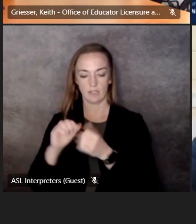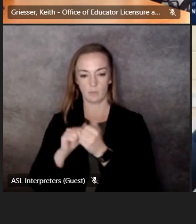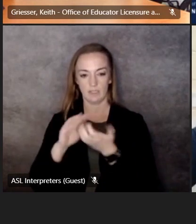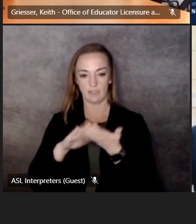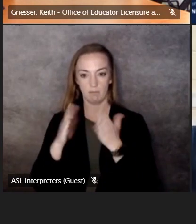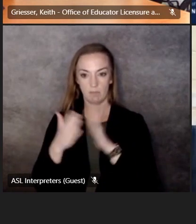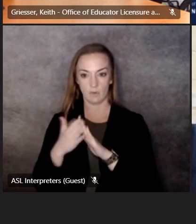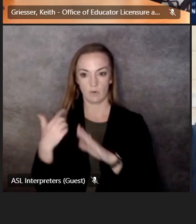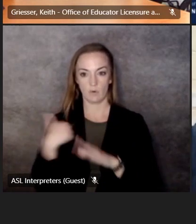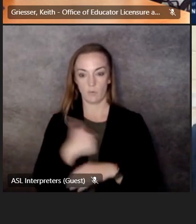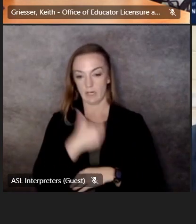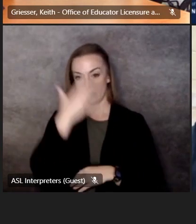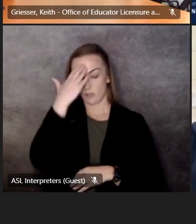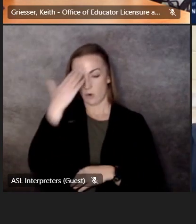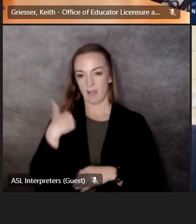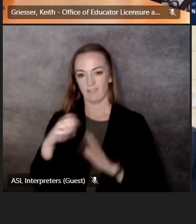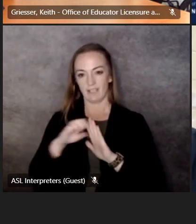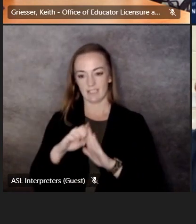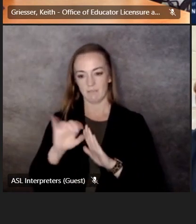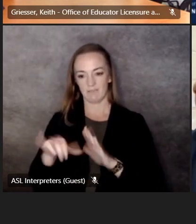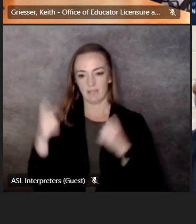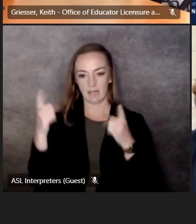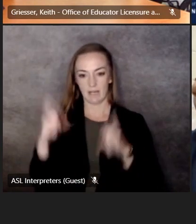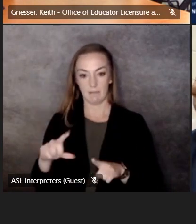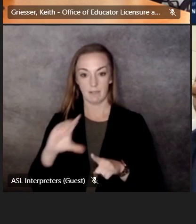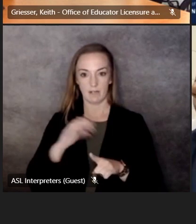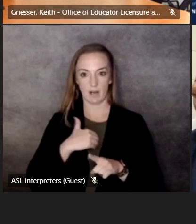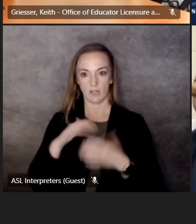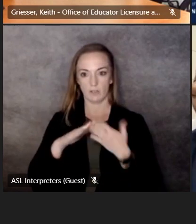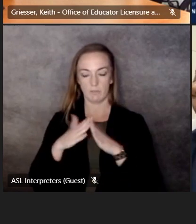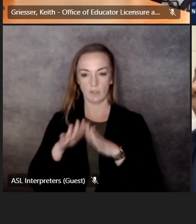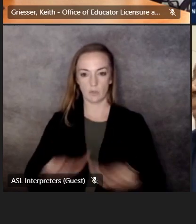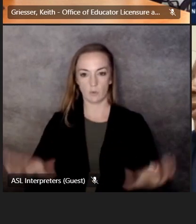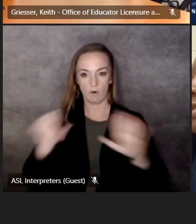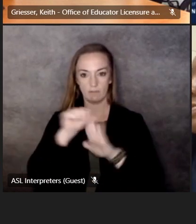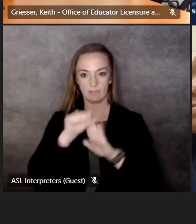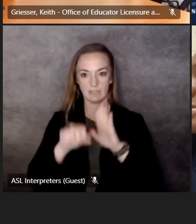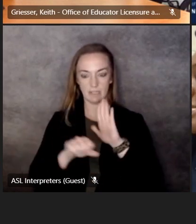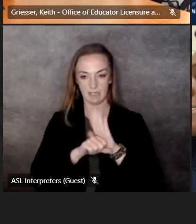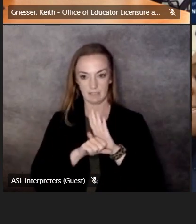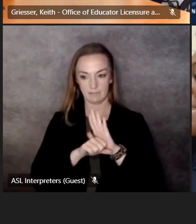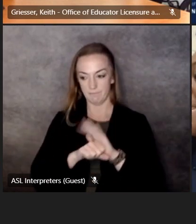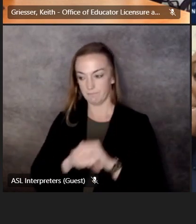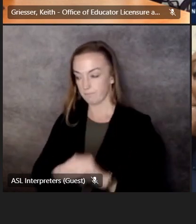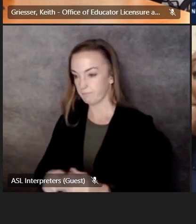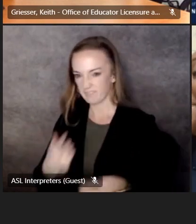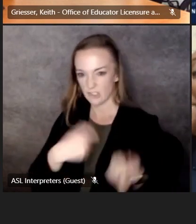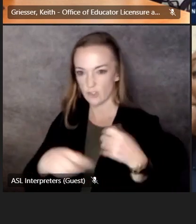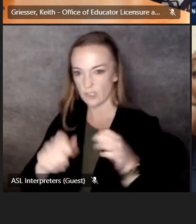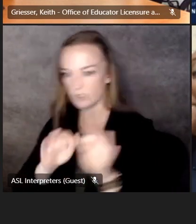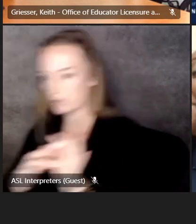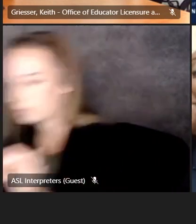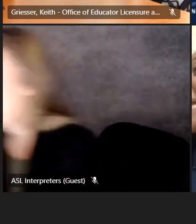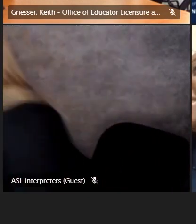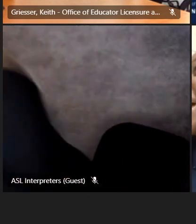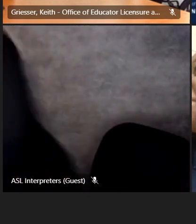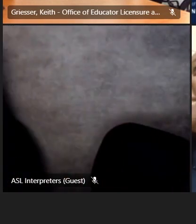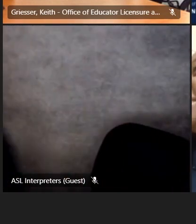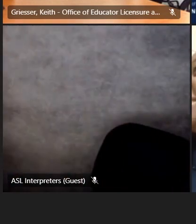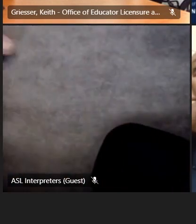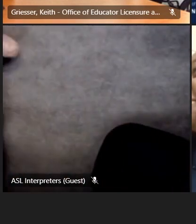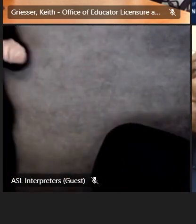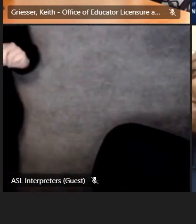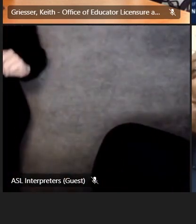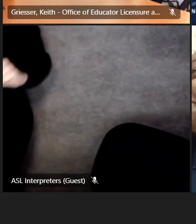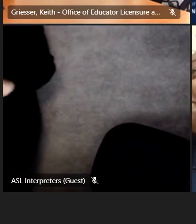we know that there are examples of that happen in our communities across the state. I'll close with just a couple of things. One